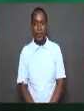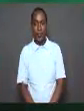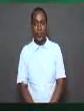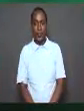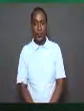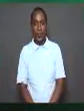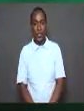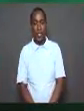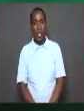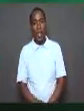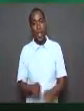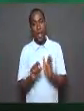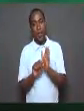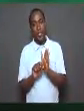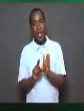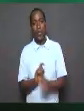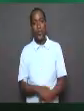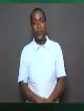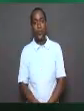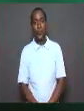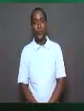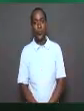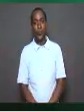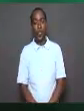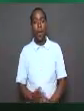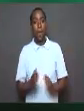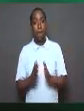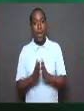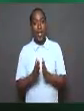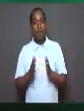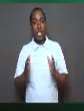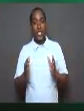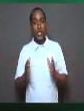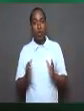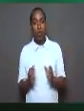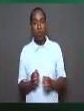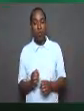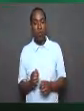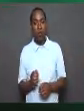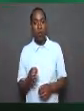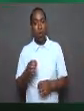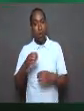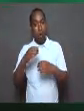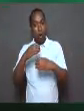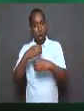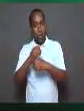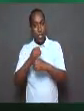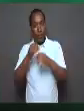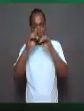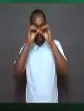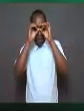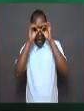So if, for example, the magnification of the objective